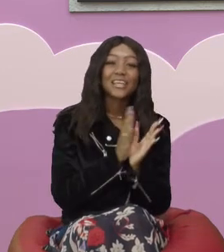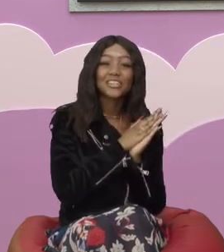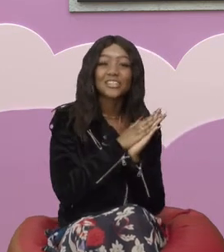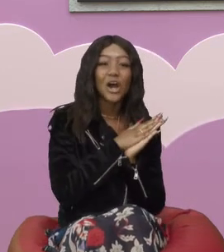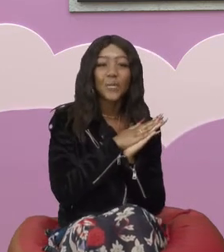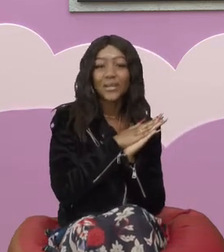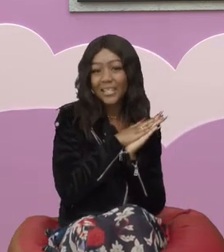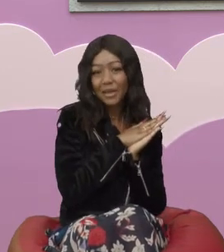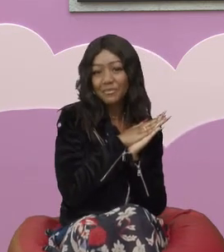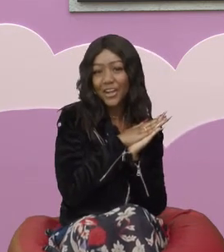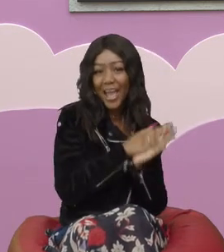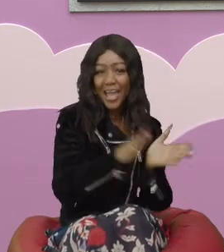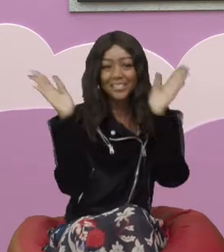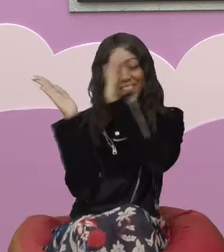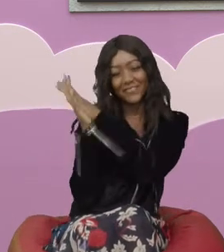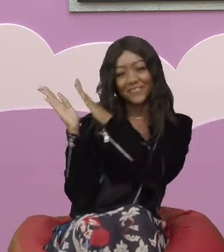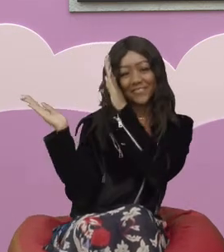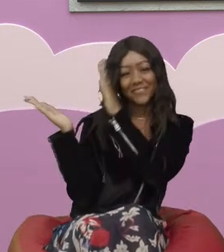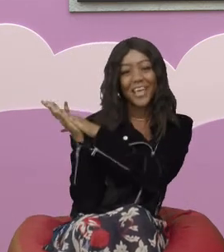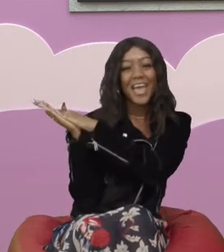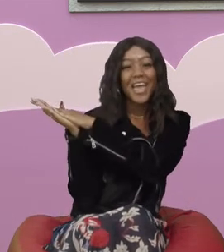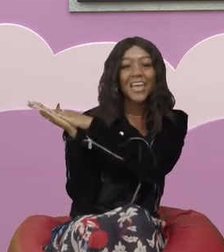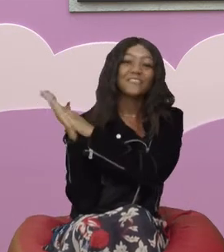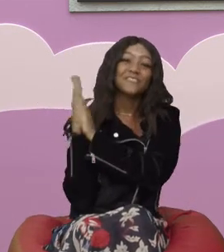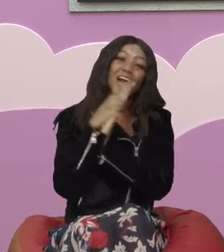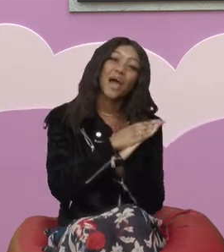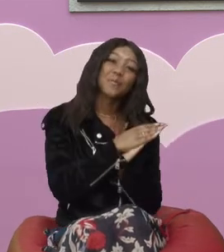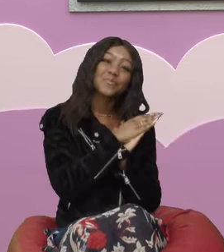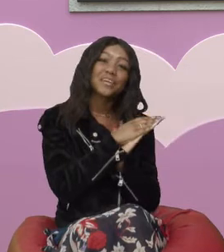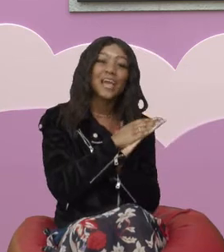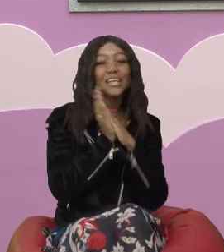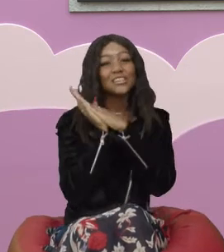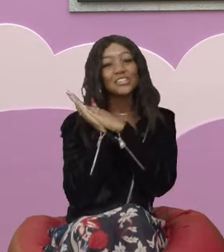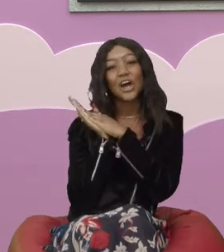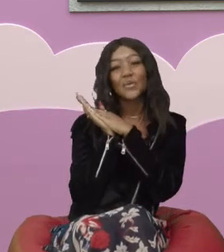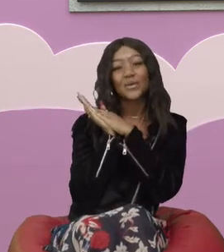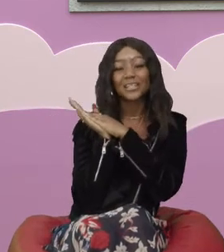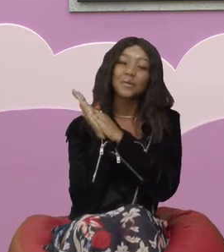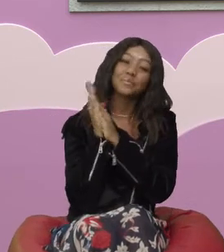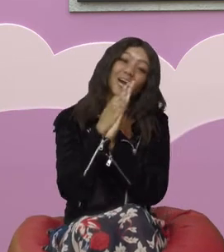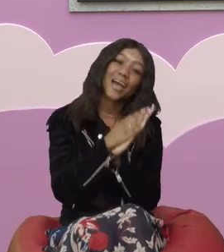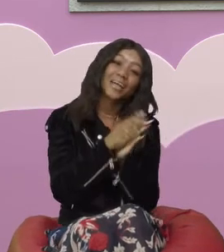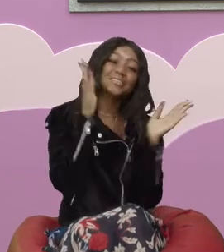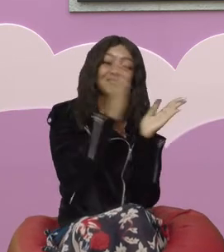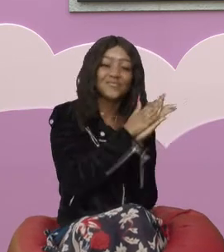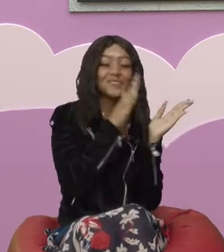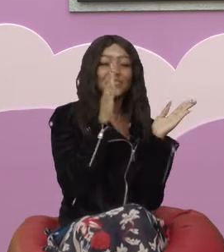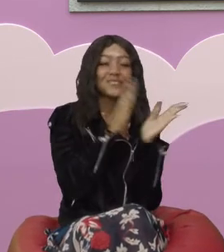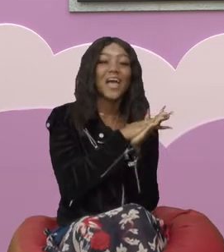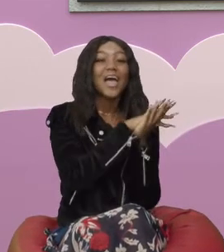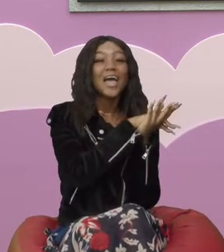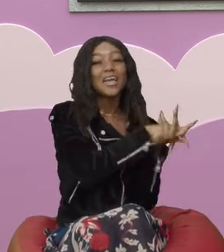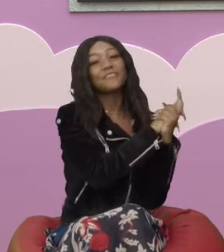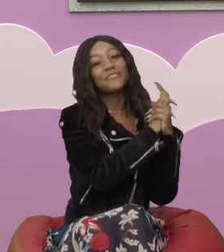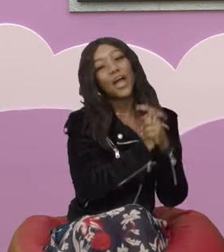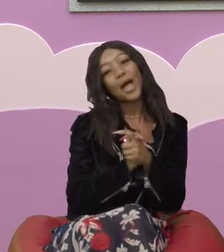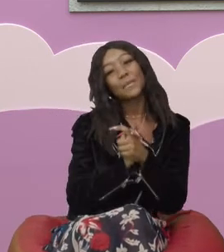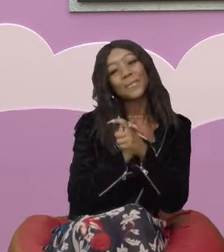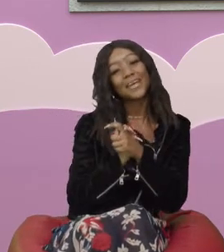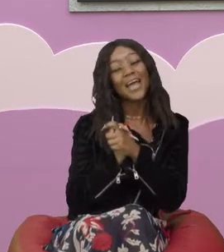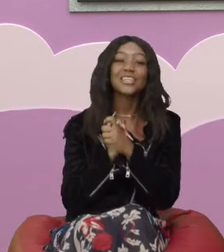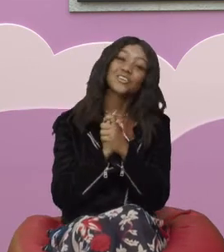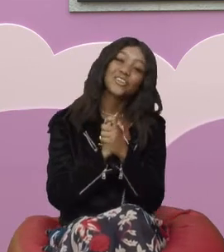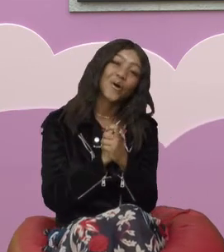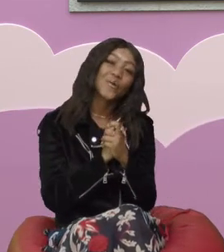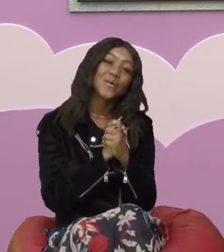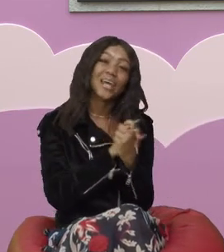you know it, clap your hands. If you're happy and you know it, clap your hands. If you're happy and